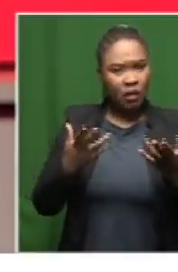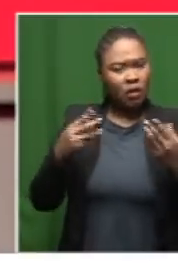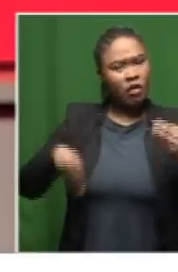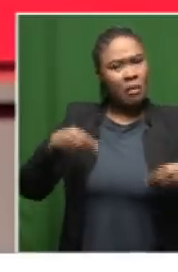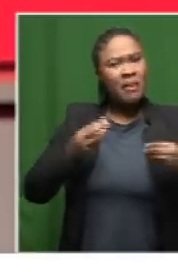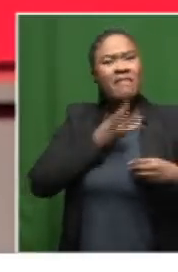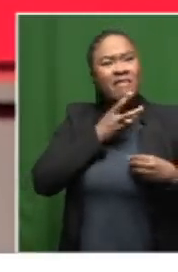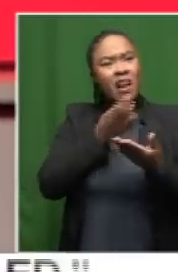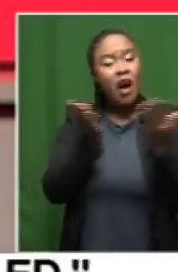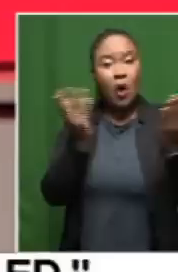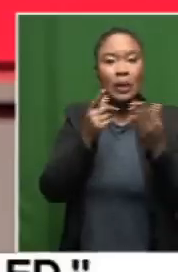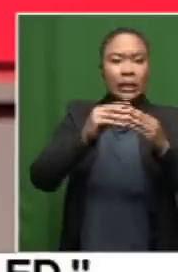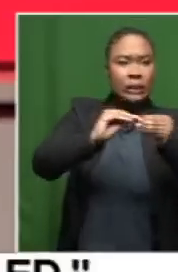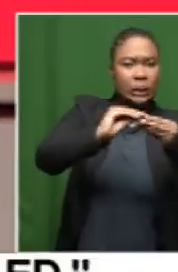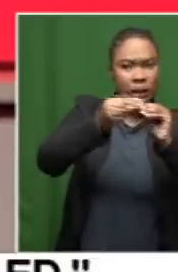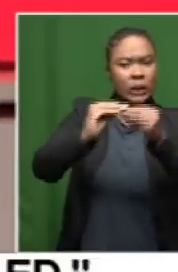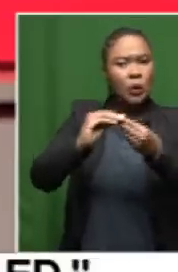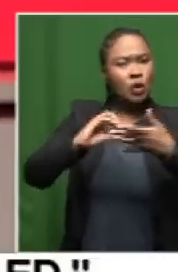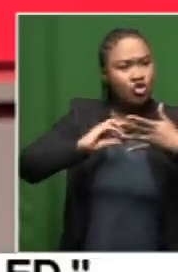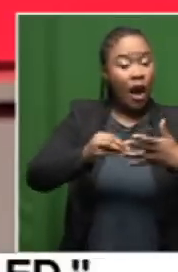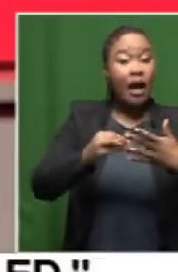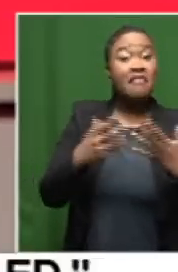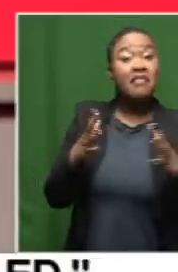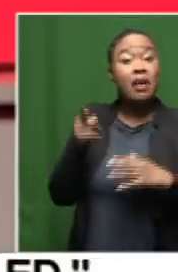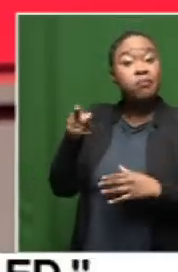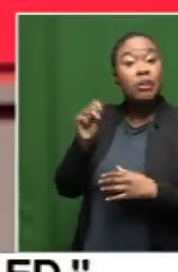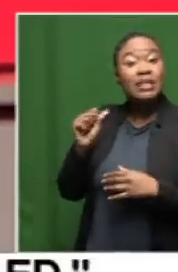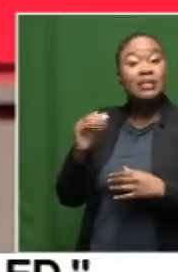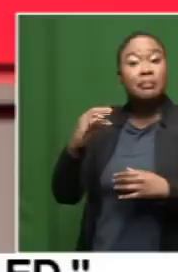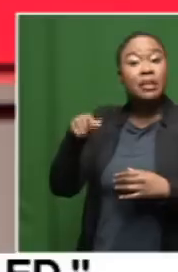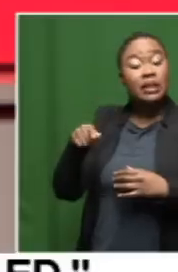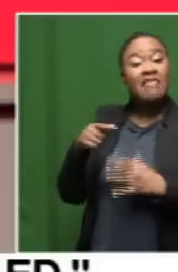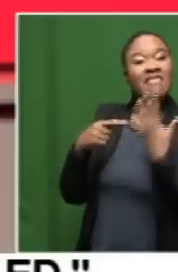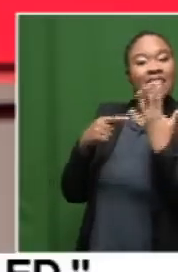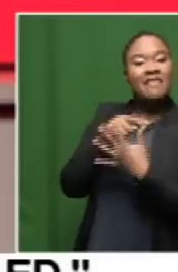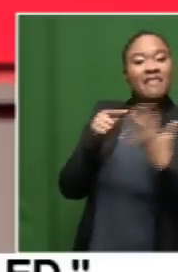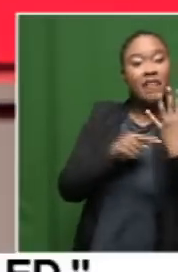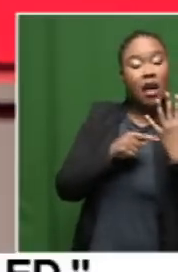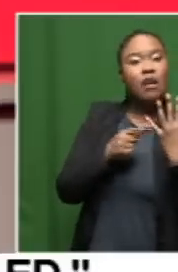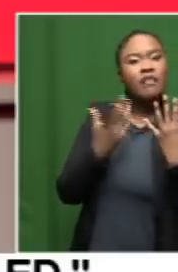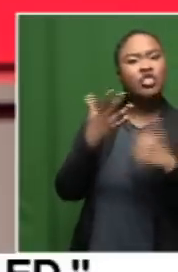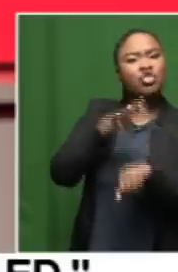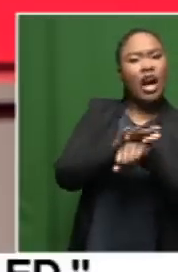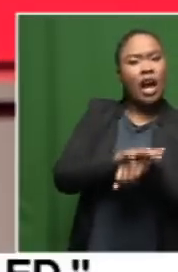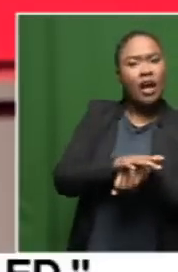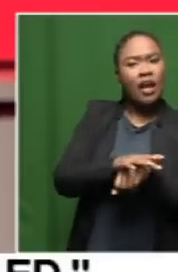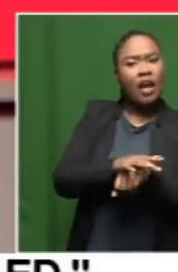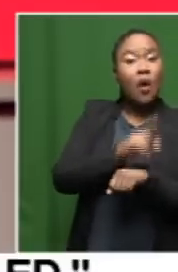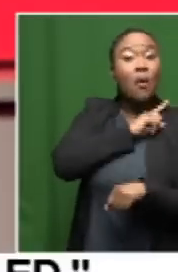know. We launched massive campaigns. In fact, at the Congress, we're honoring 5 comrades who died in the struggle against